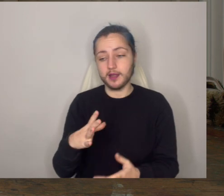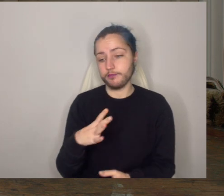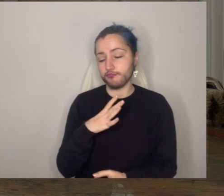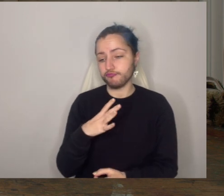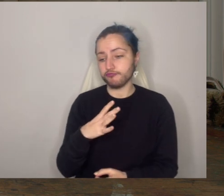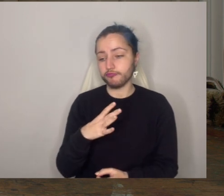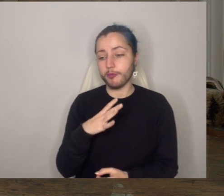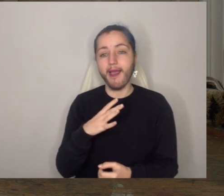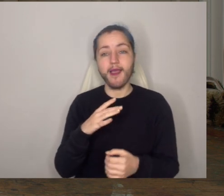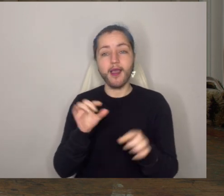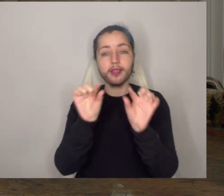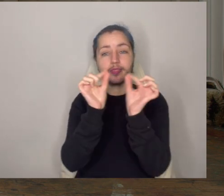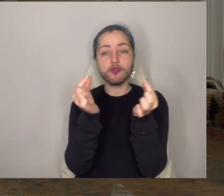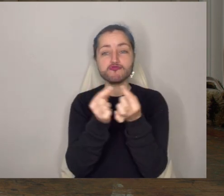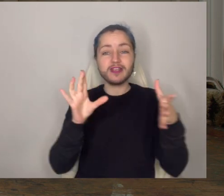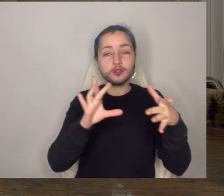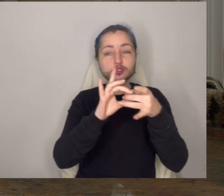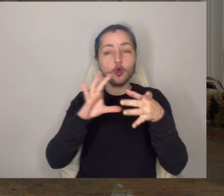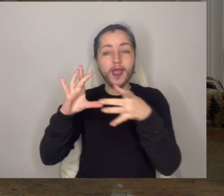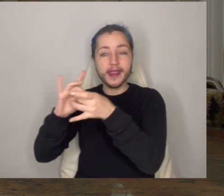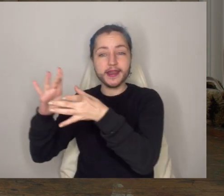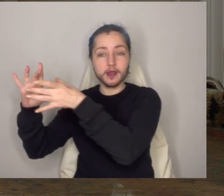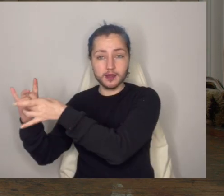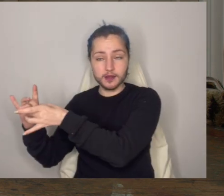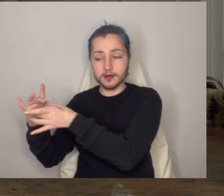colour of yellow, like a block of yellow.